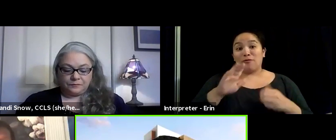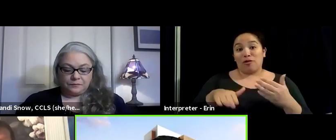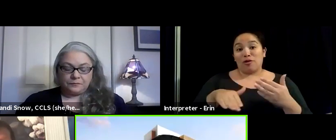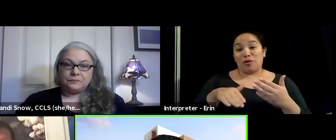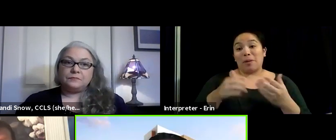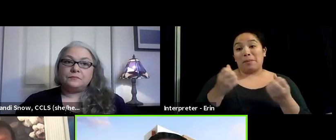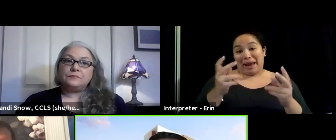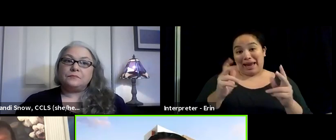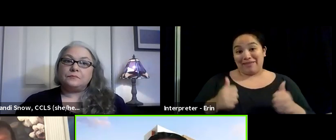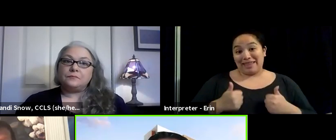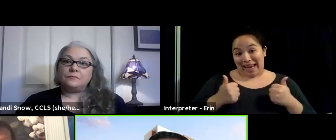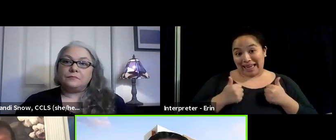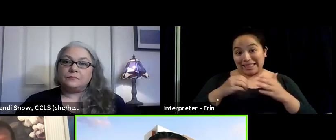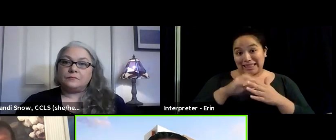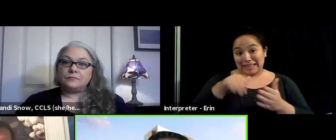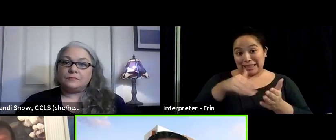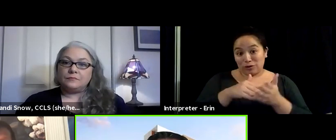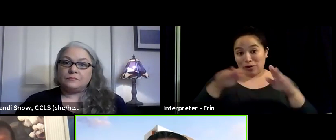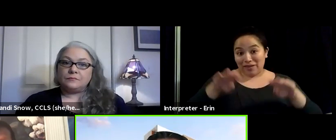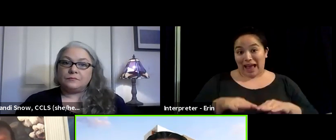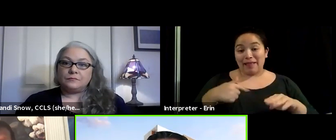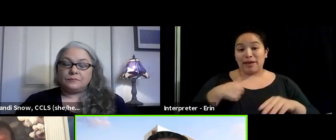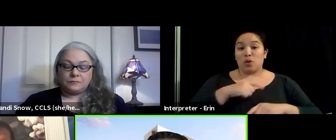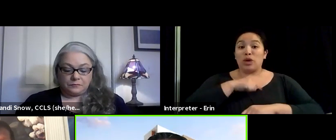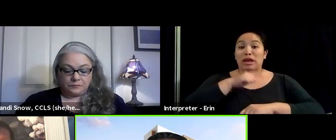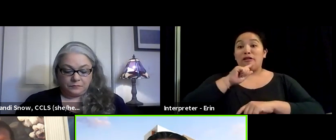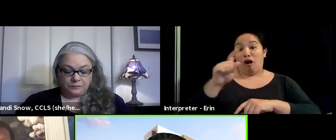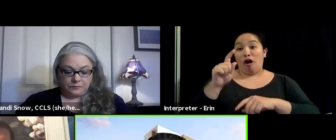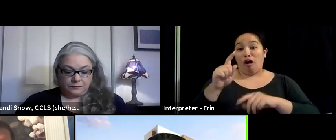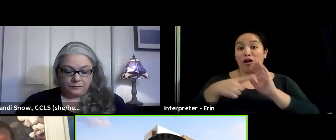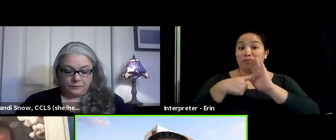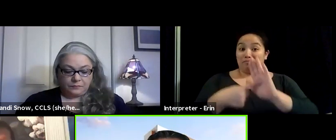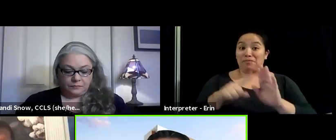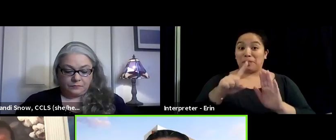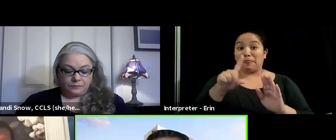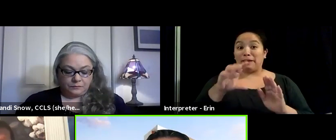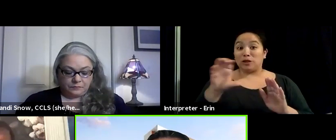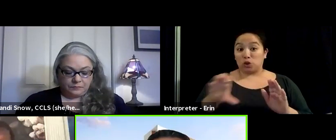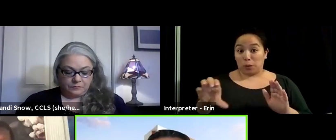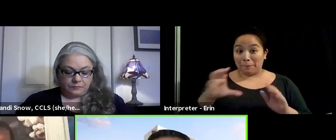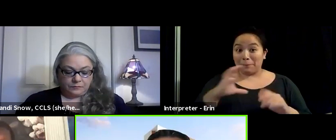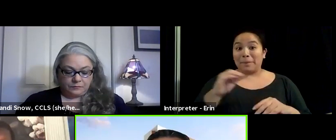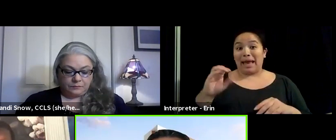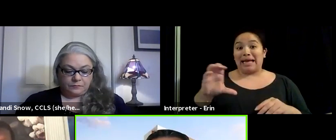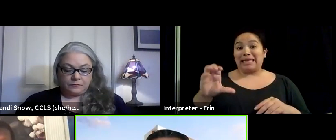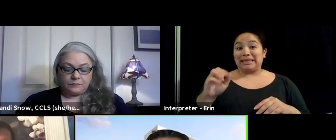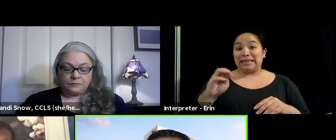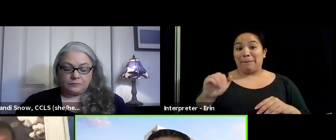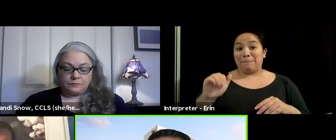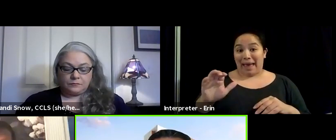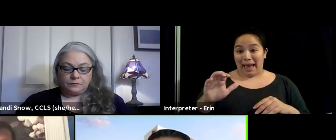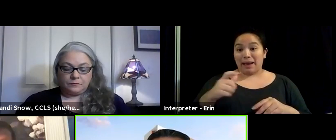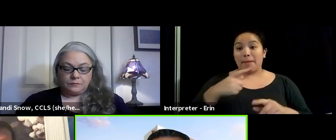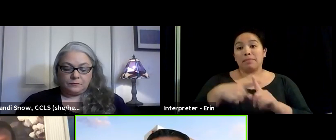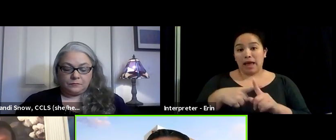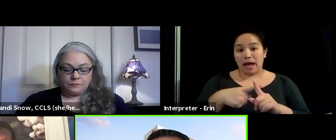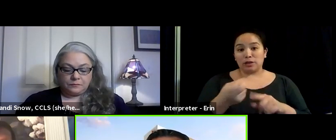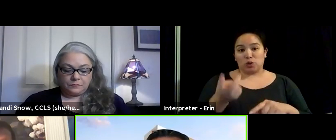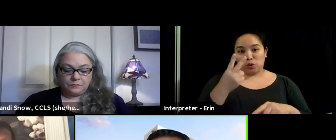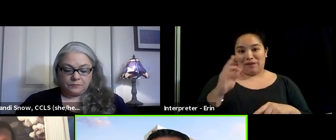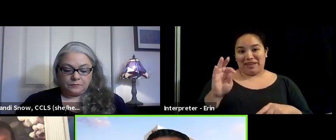We are broadcasting on Zoom and on CMAC. as well as our 2 Facebook pages.